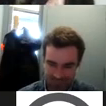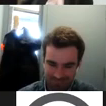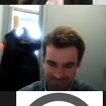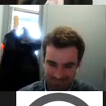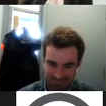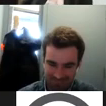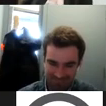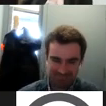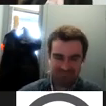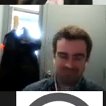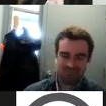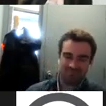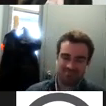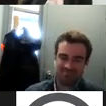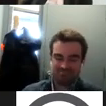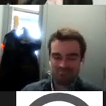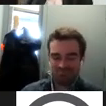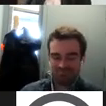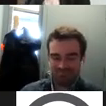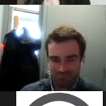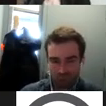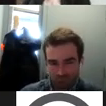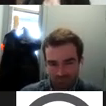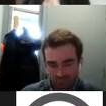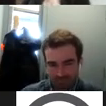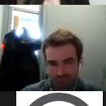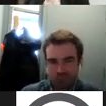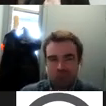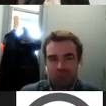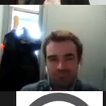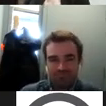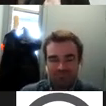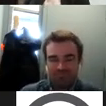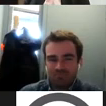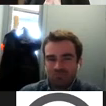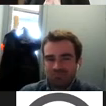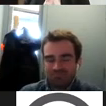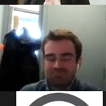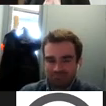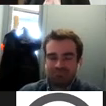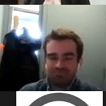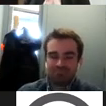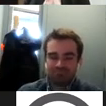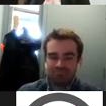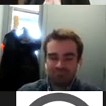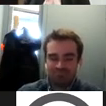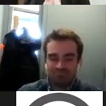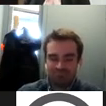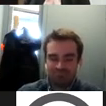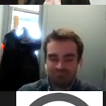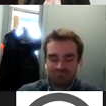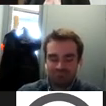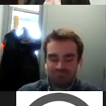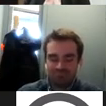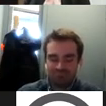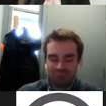Act, and it's based on the principles of the Act and the approach that we take, there's